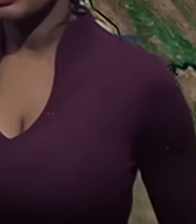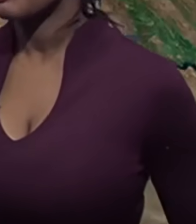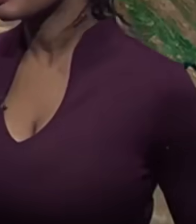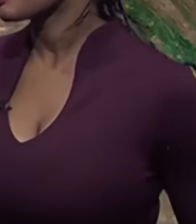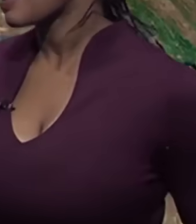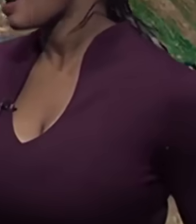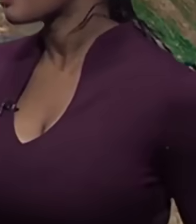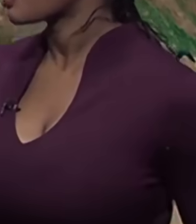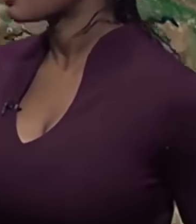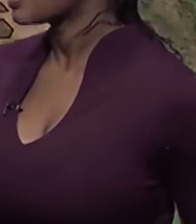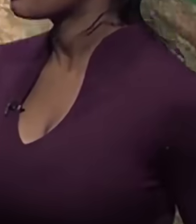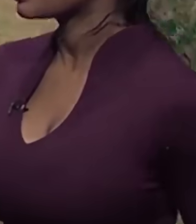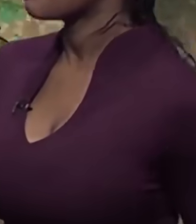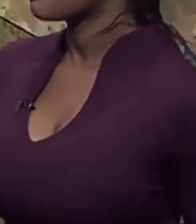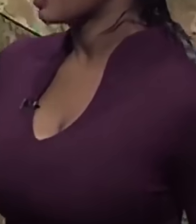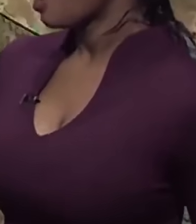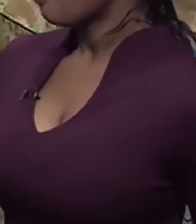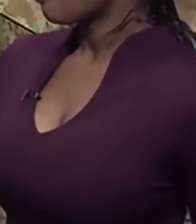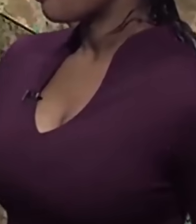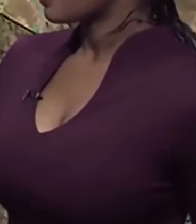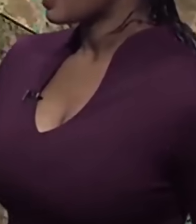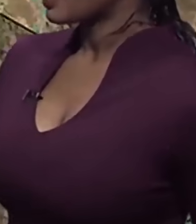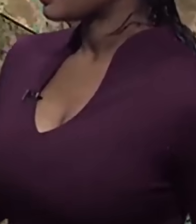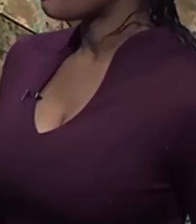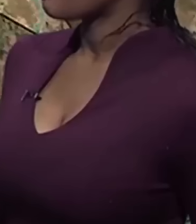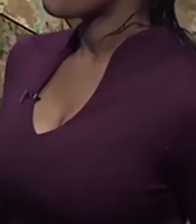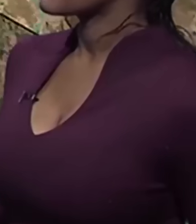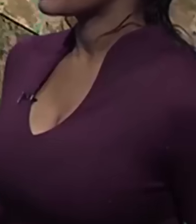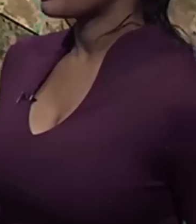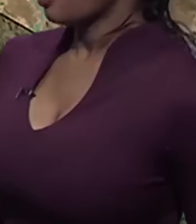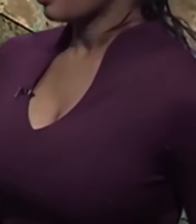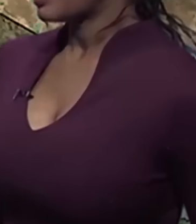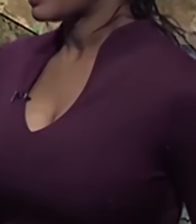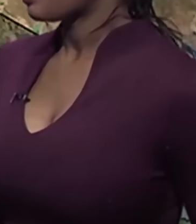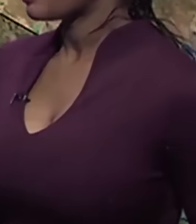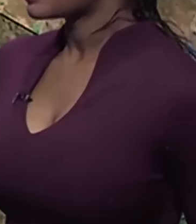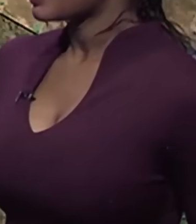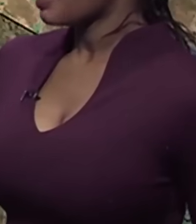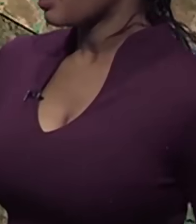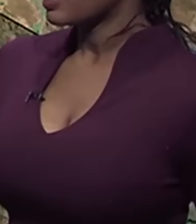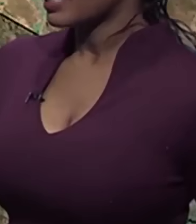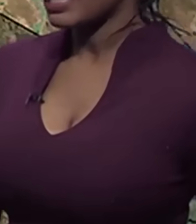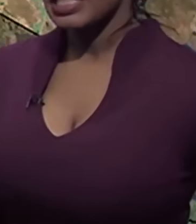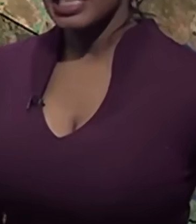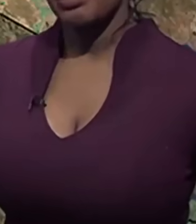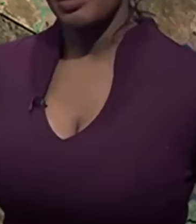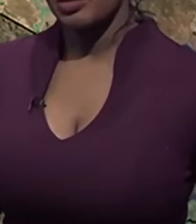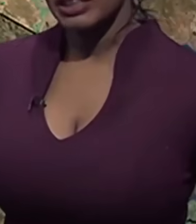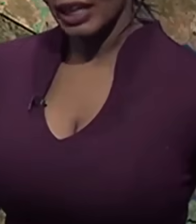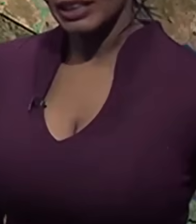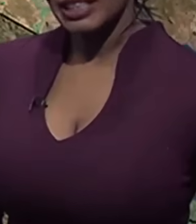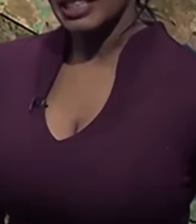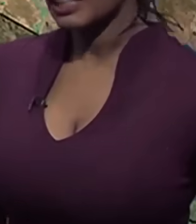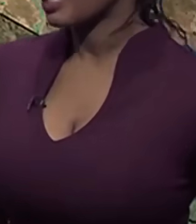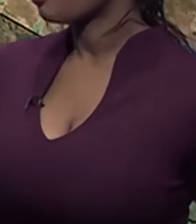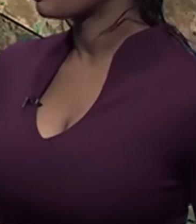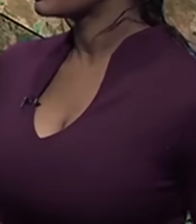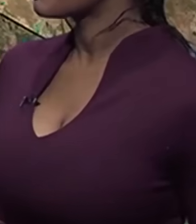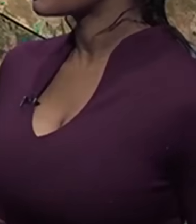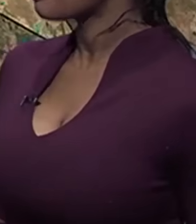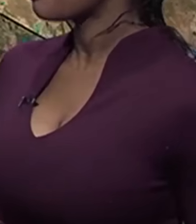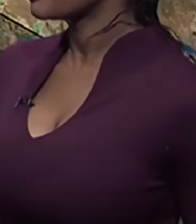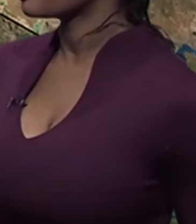le 35 mo Thapameng mo Mpumalanga le teng mo provinceng go tla nna le tlhabo ya letsatsi emelo e tla nna tsiditsana mo mosong ka digata di le 6 go a go di